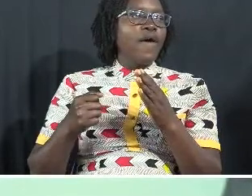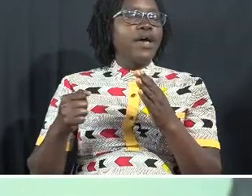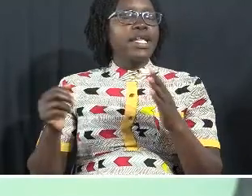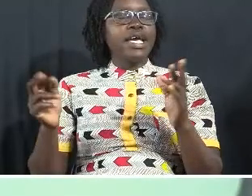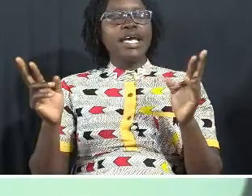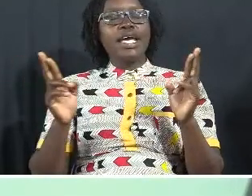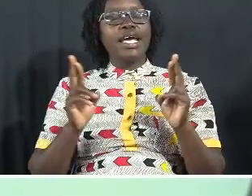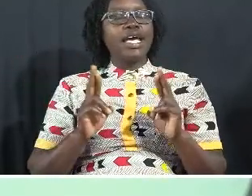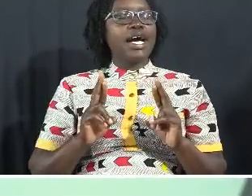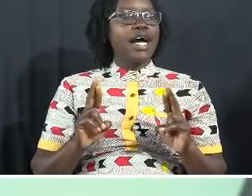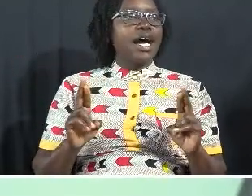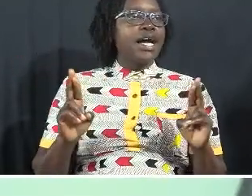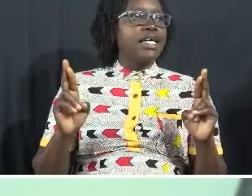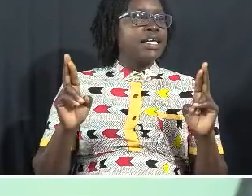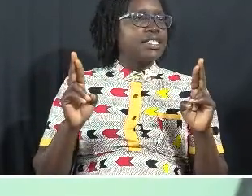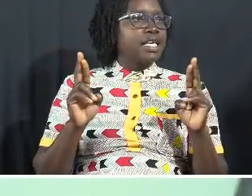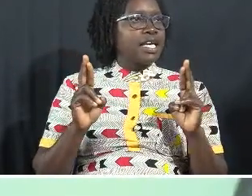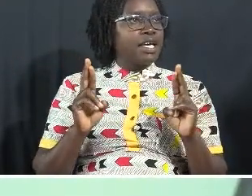mlangoni